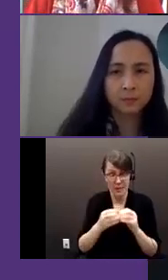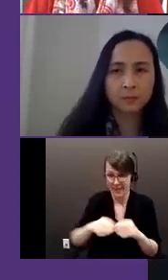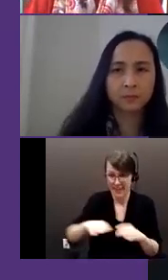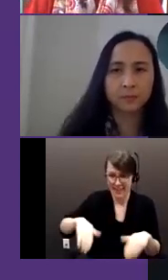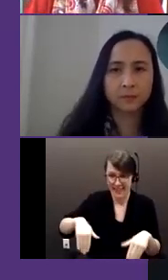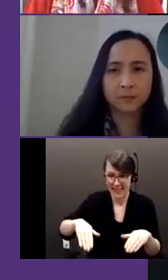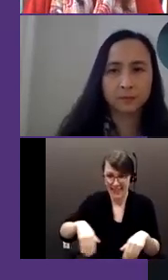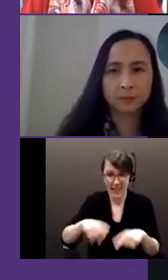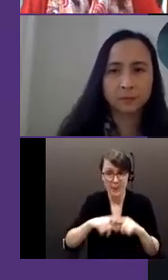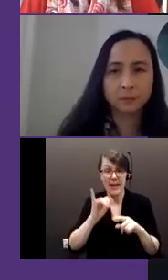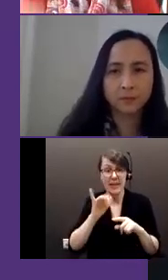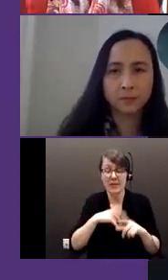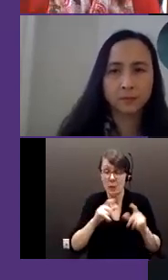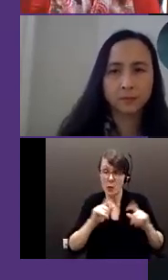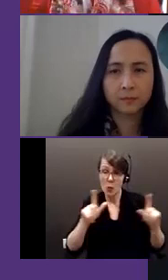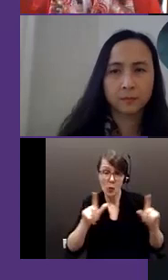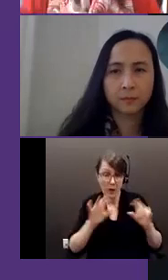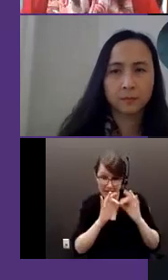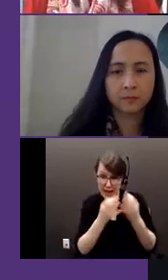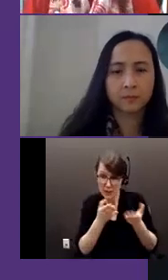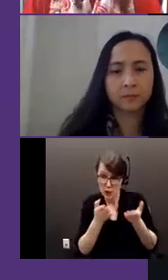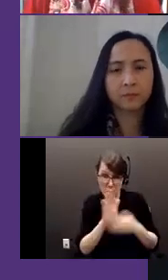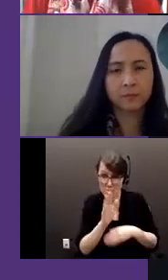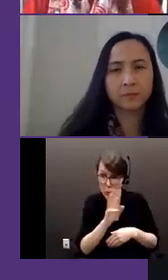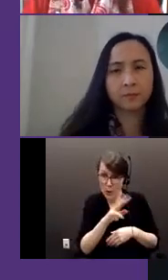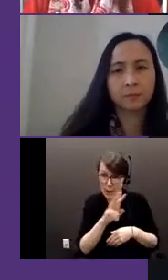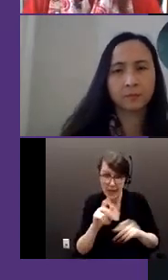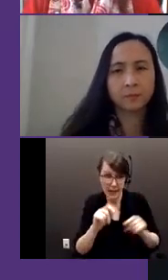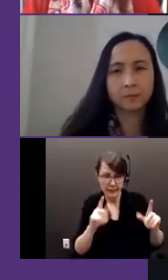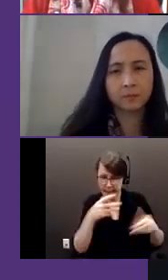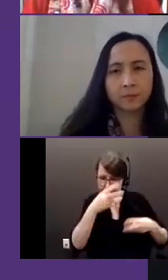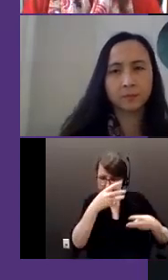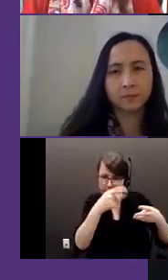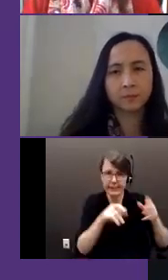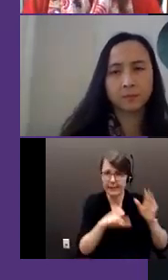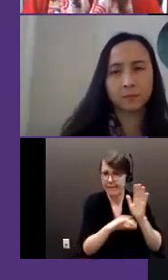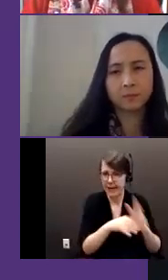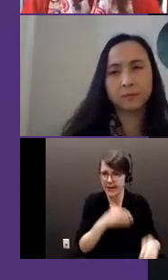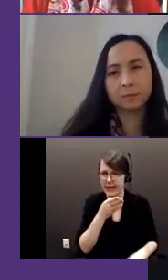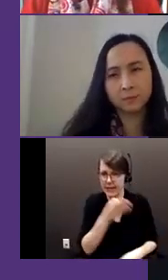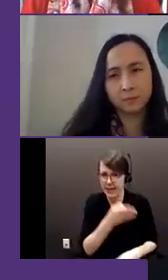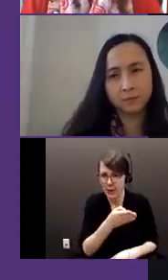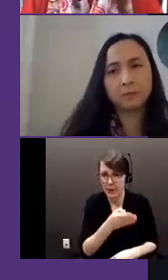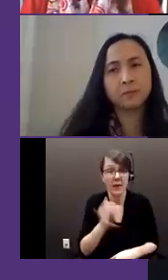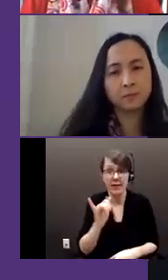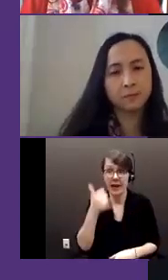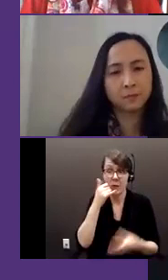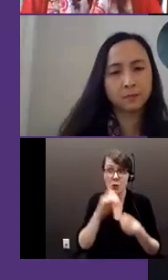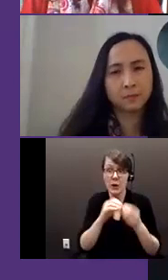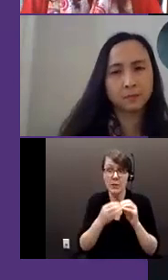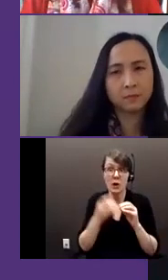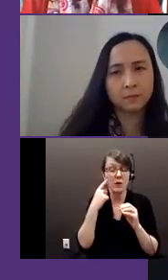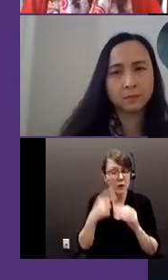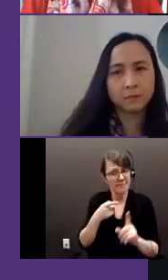Services website and perhaps find it there. It is a 1-800 number that is specifically for men who have